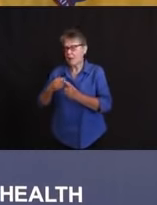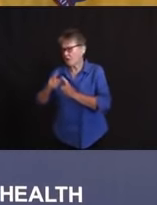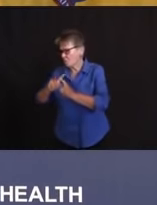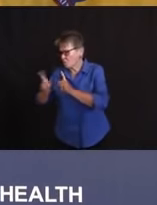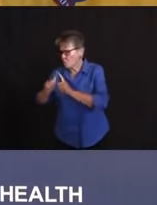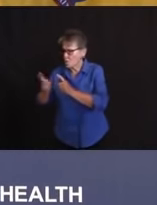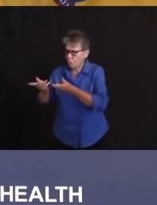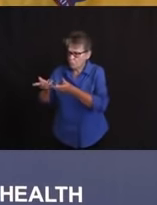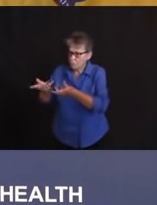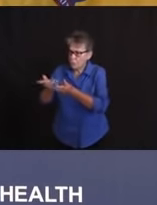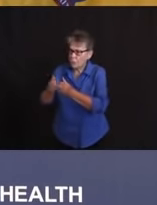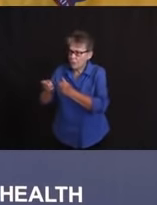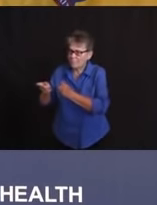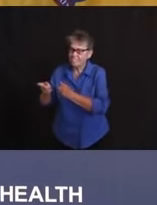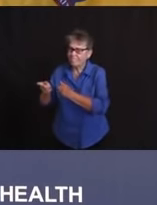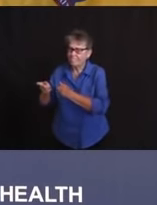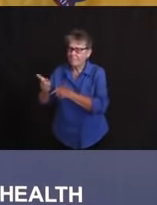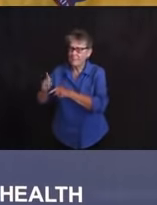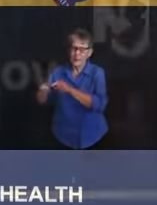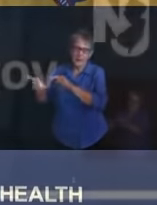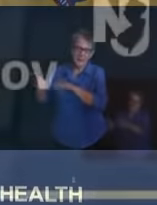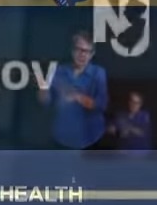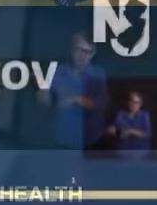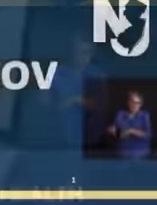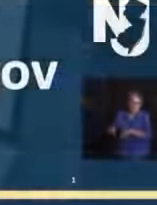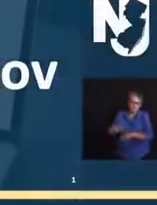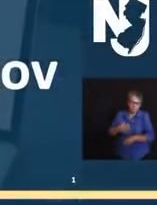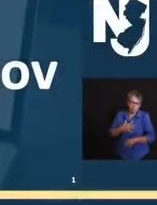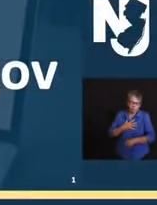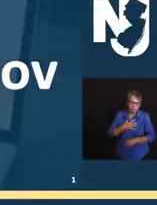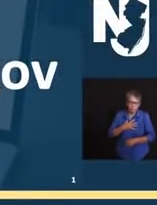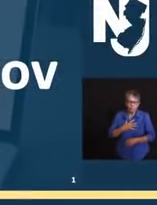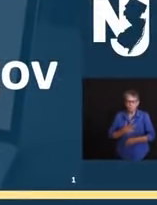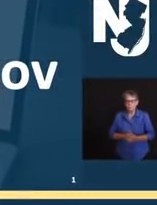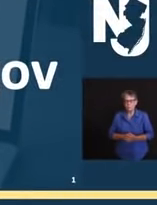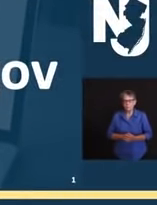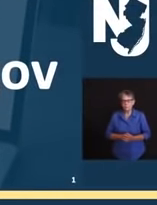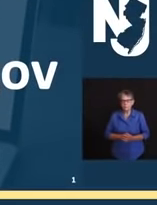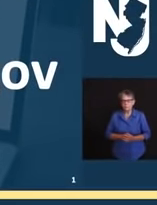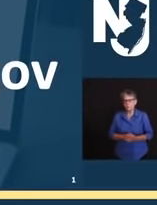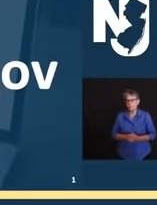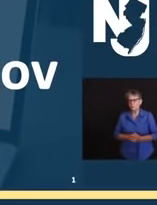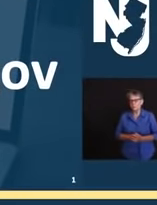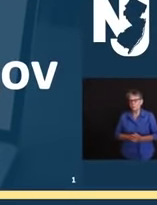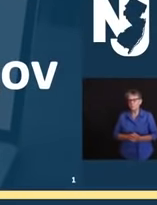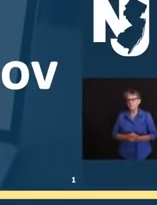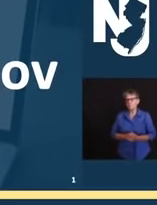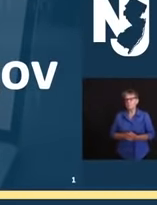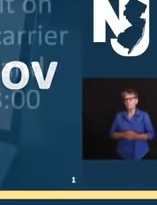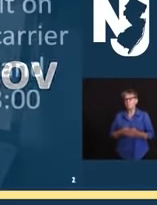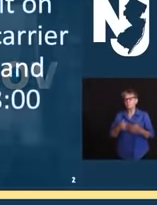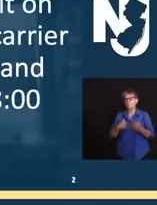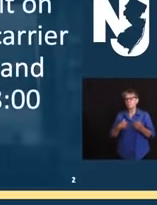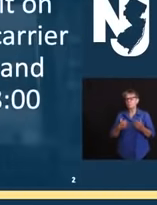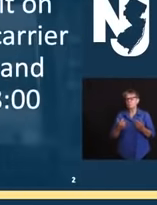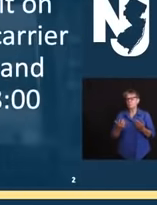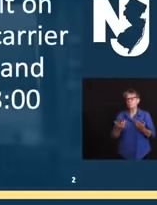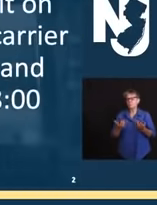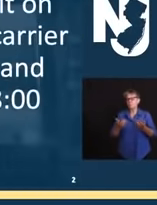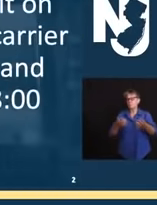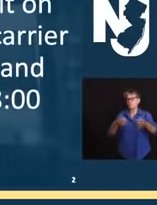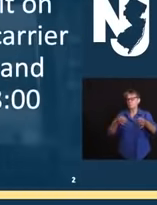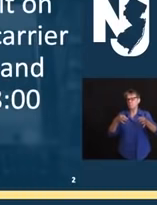your prayers. I wish to start today with two executive orders that I'm signing. First, we are lifting